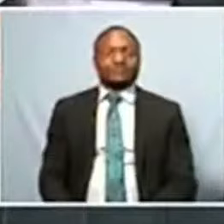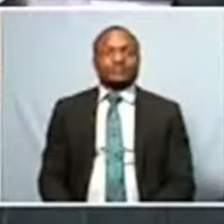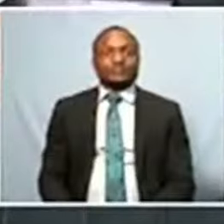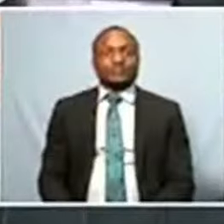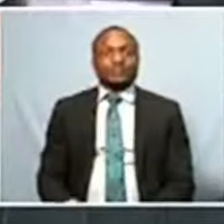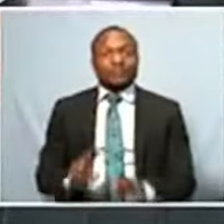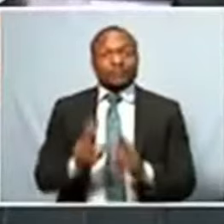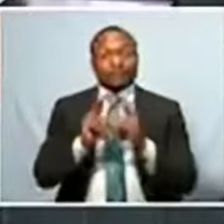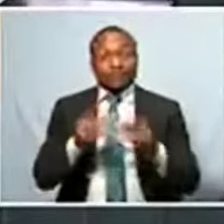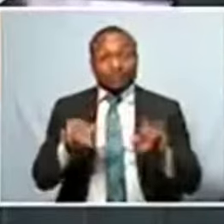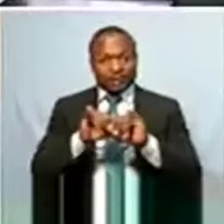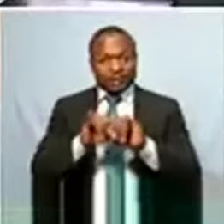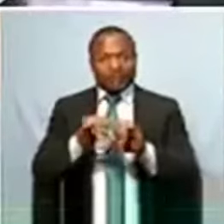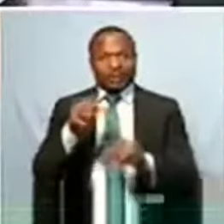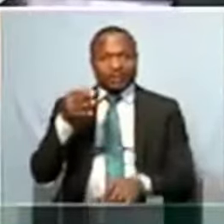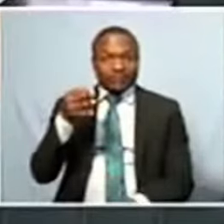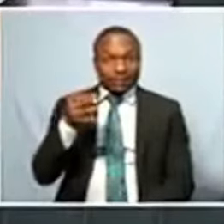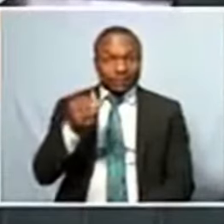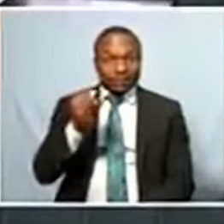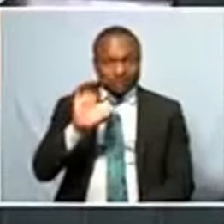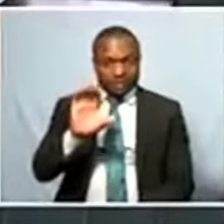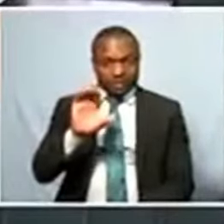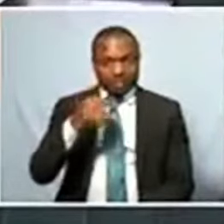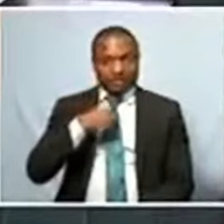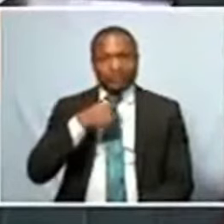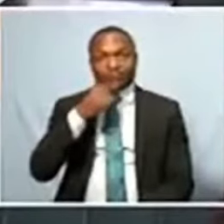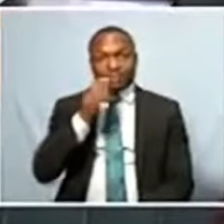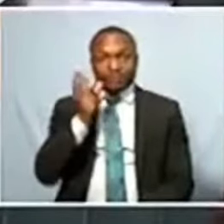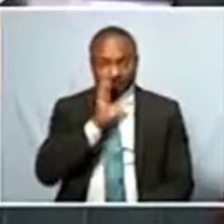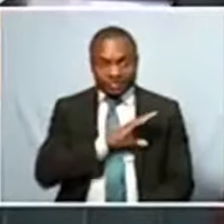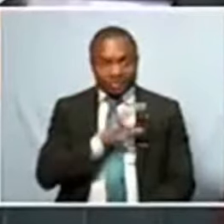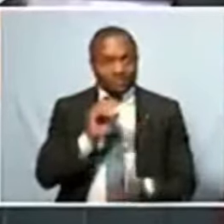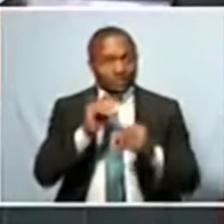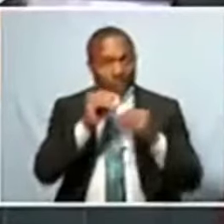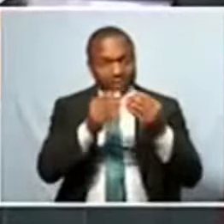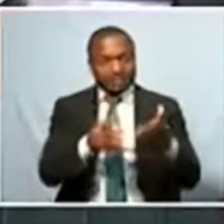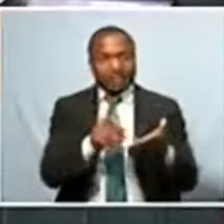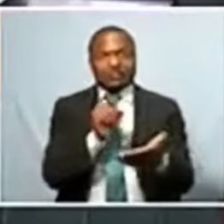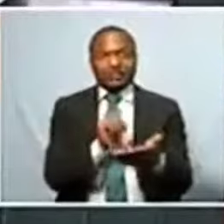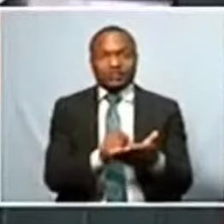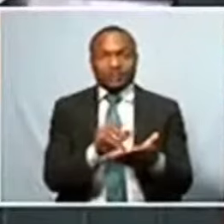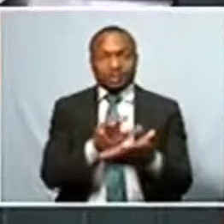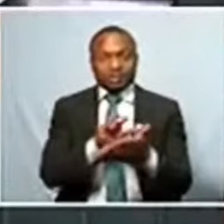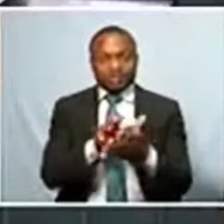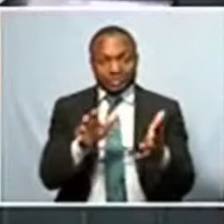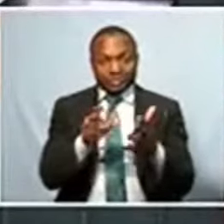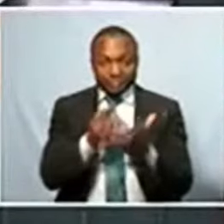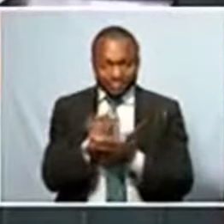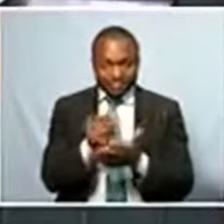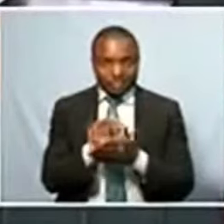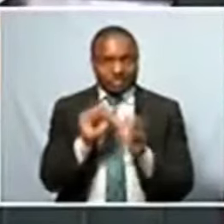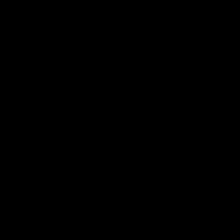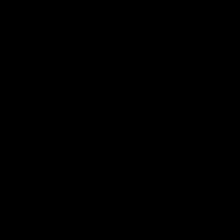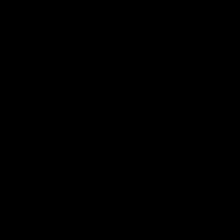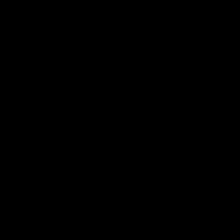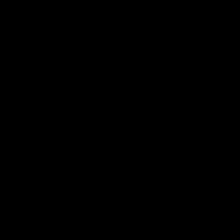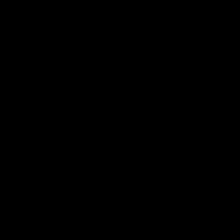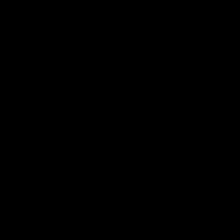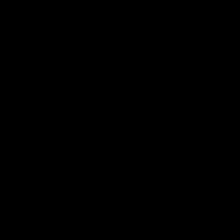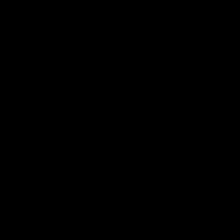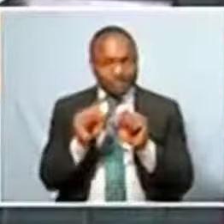It is important because FIC, as I said, when given a decent amount, they can locate